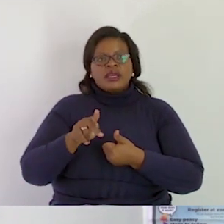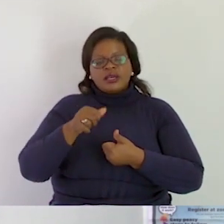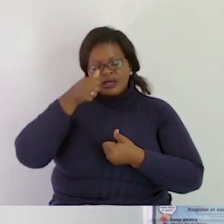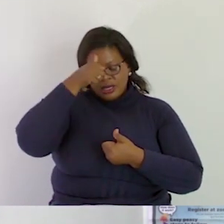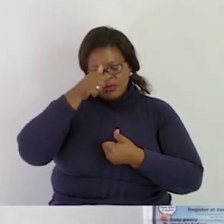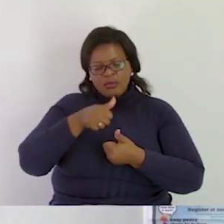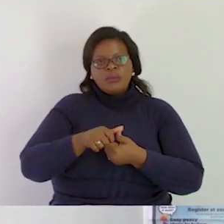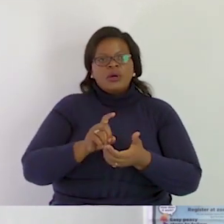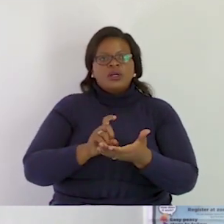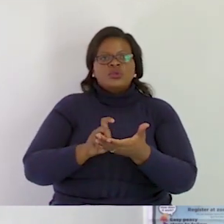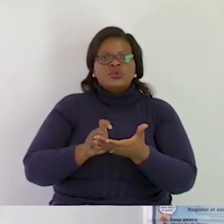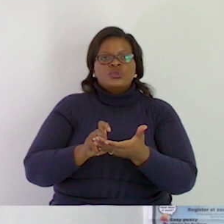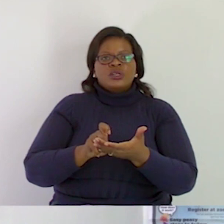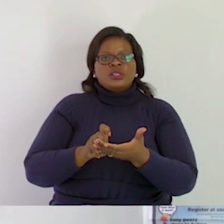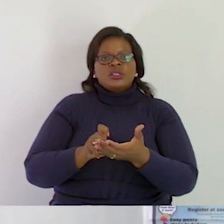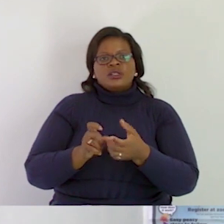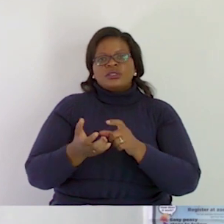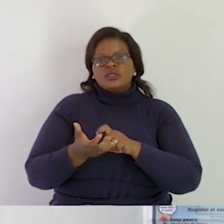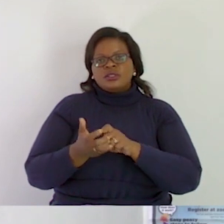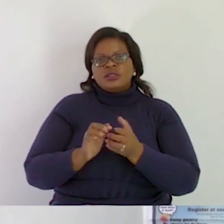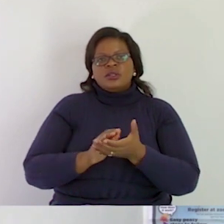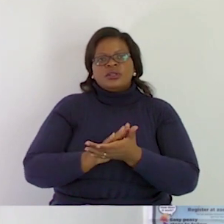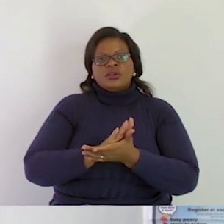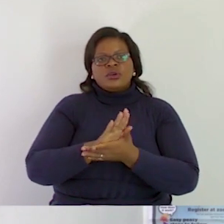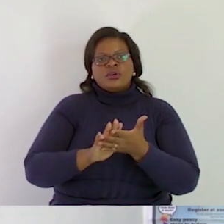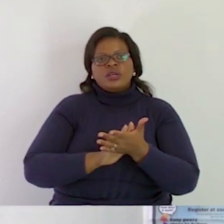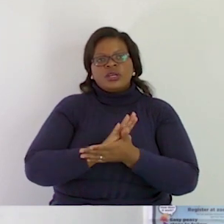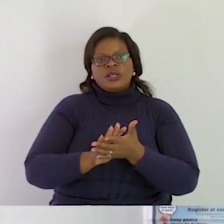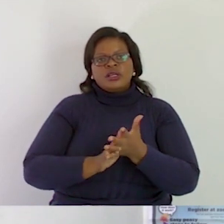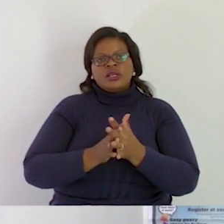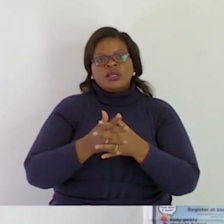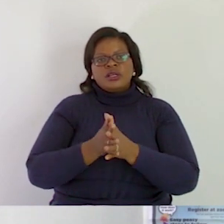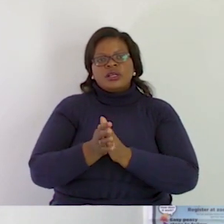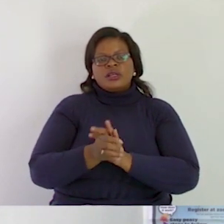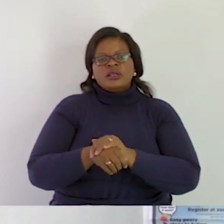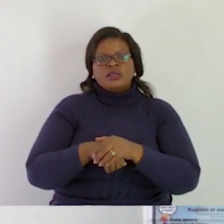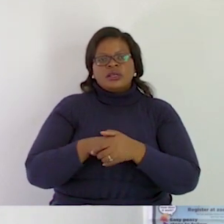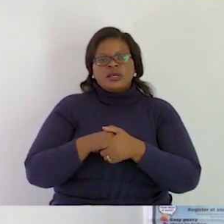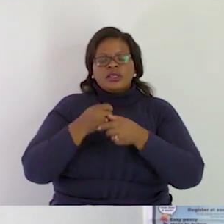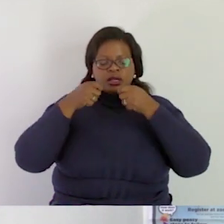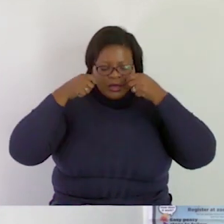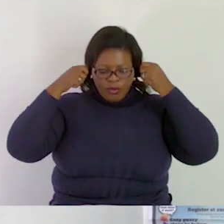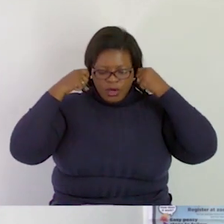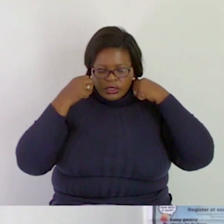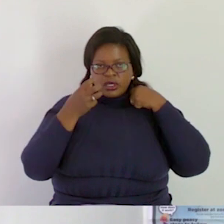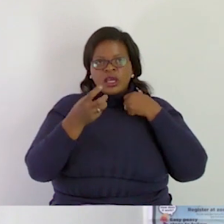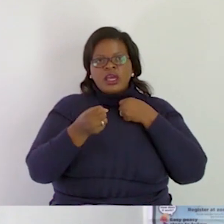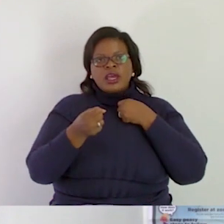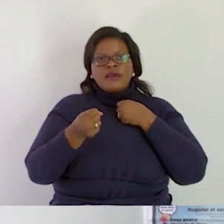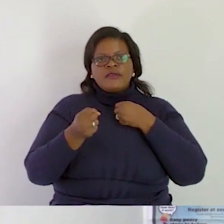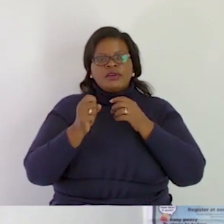to sanitize your hands and keep on a mask.